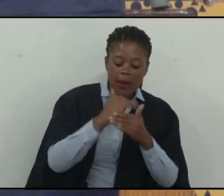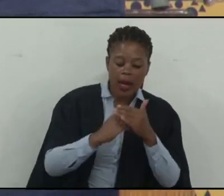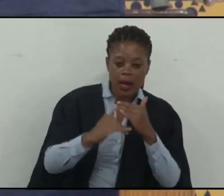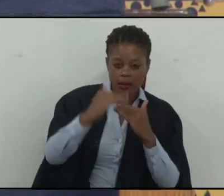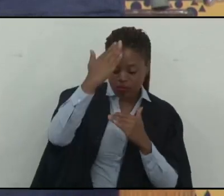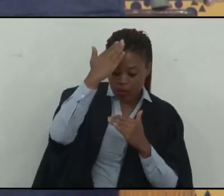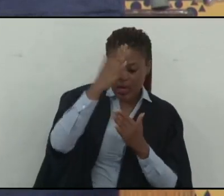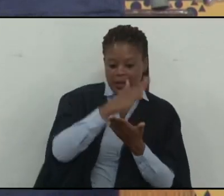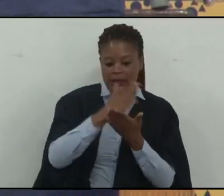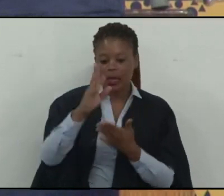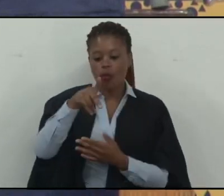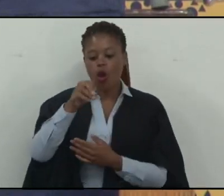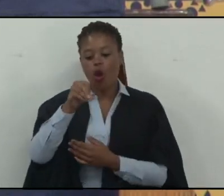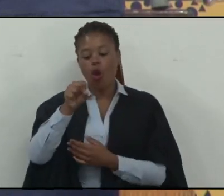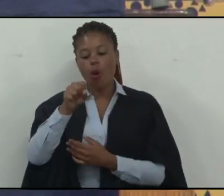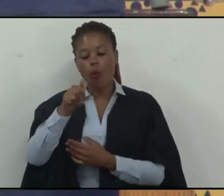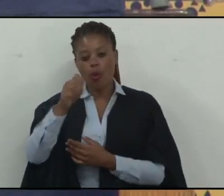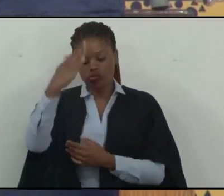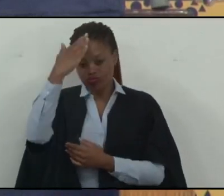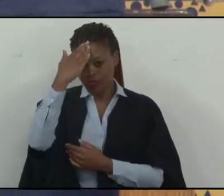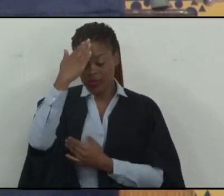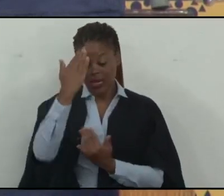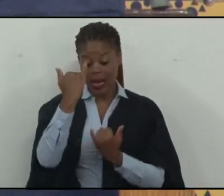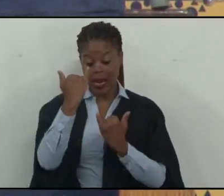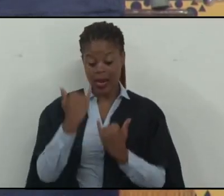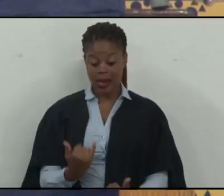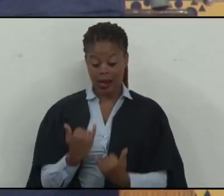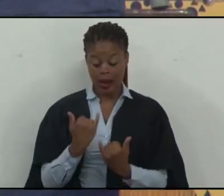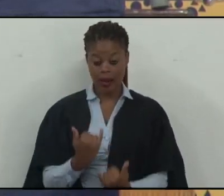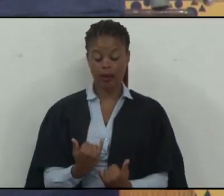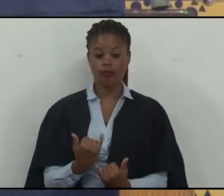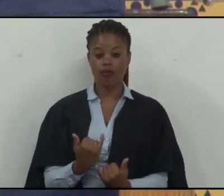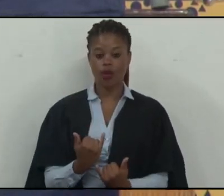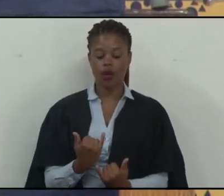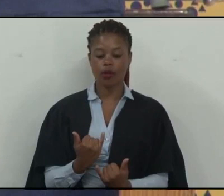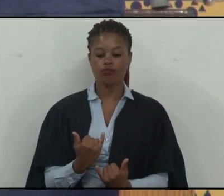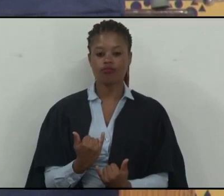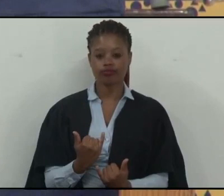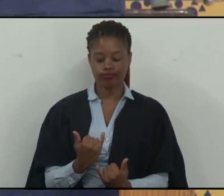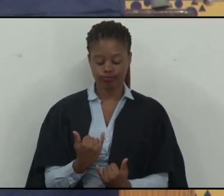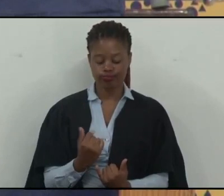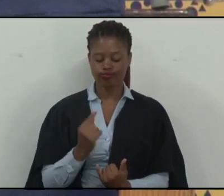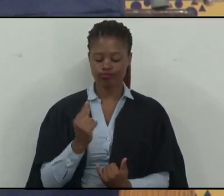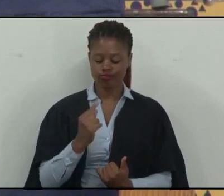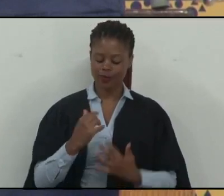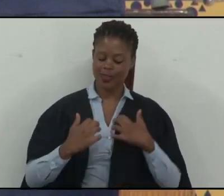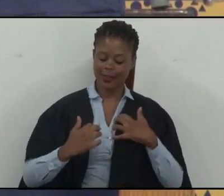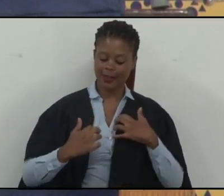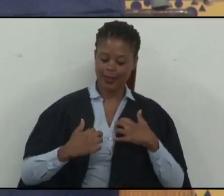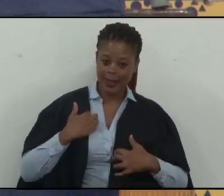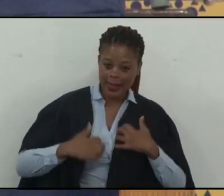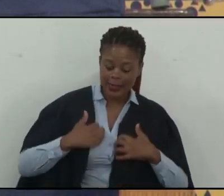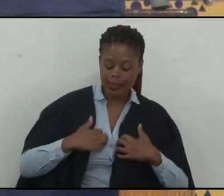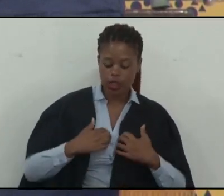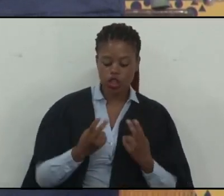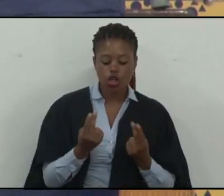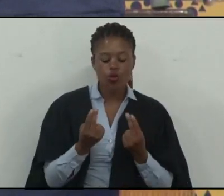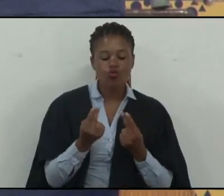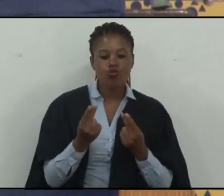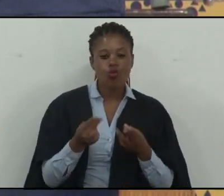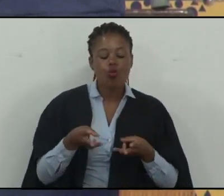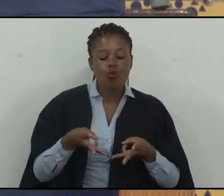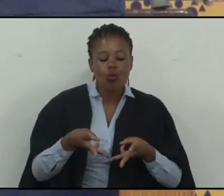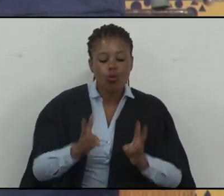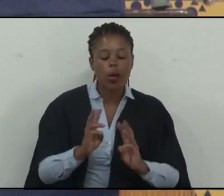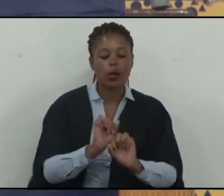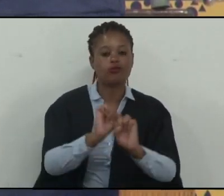as postgraduates. Now you're about to embark on an exciting new chapter